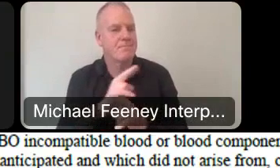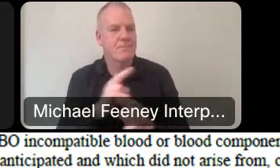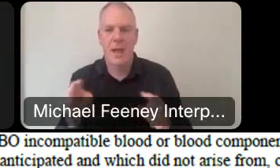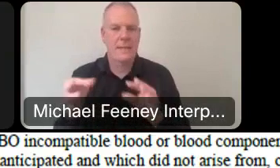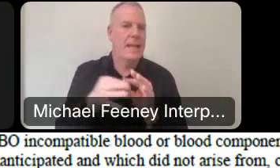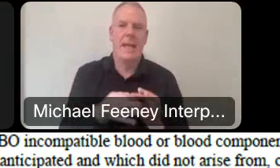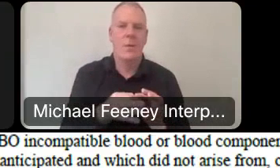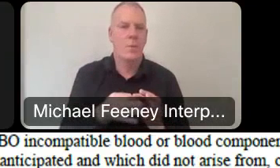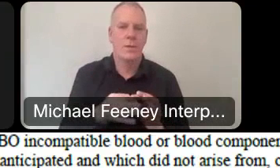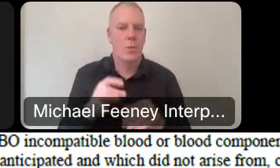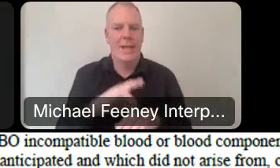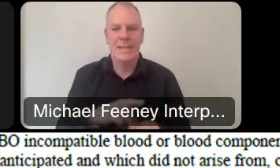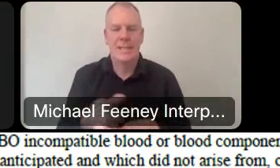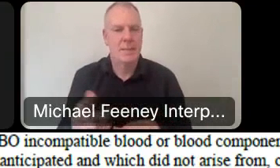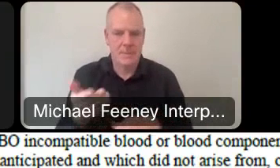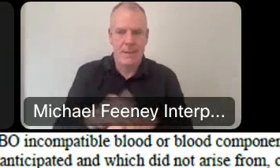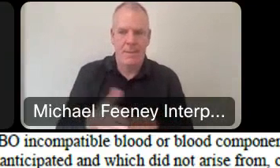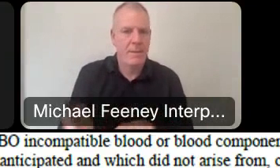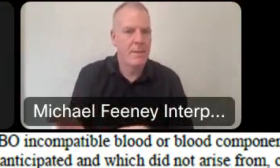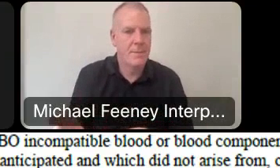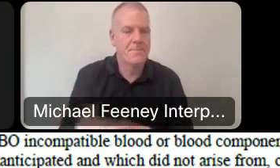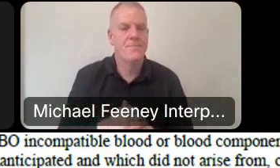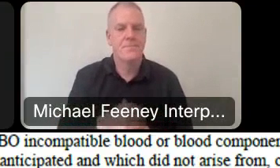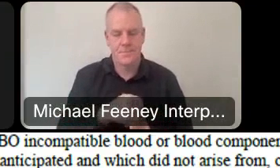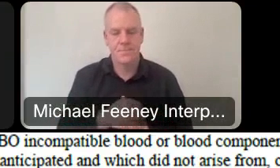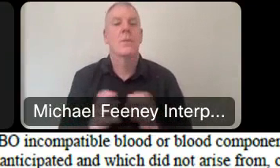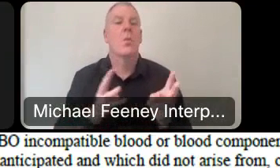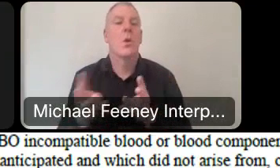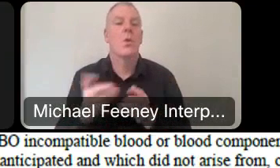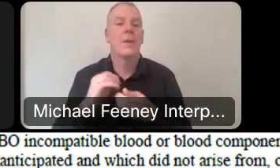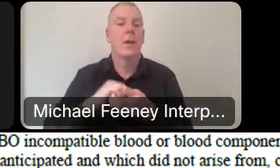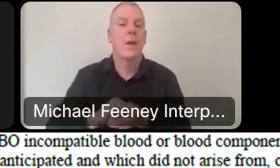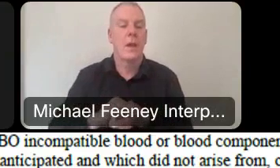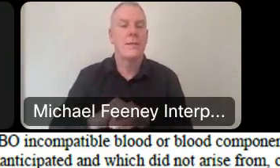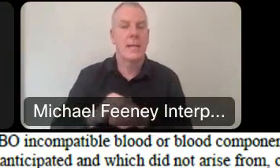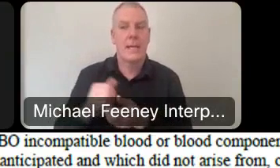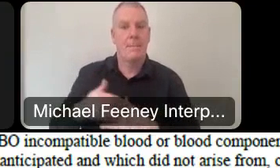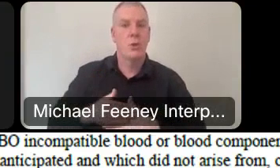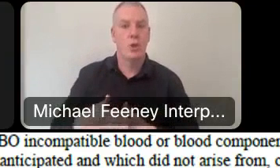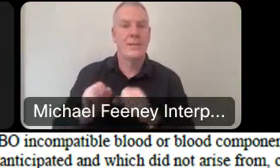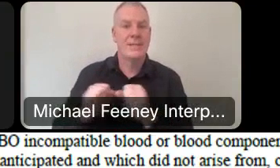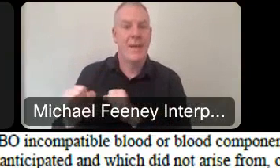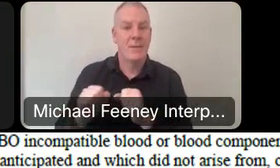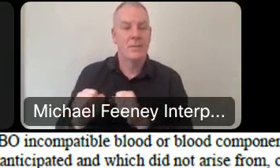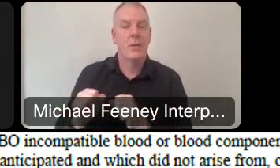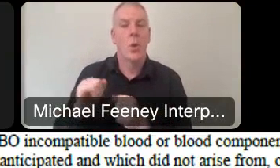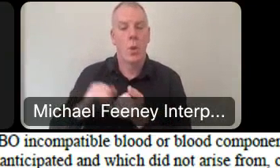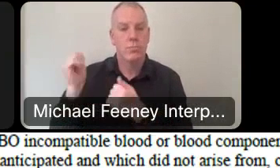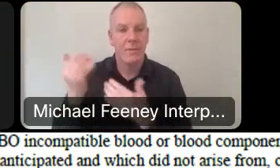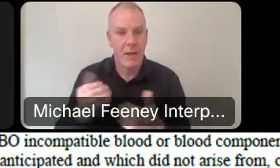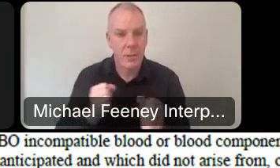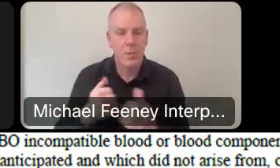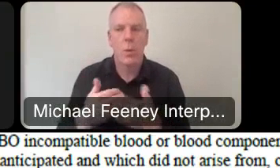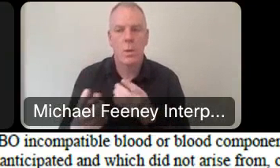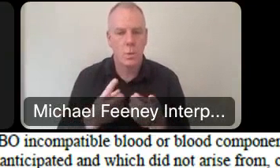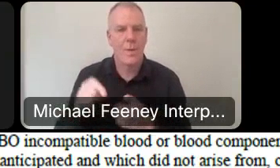linked to any underlying illness. So again, we're working with our colleagues in NWIP and maternity services to provide services with guidance as to